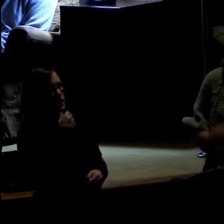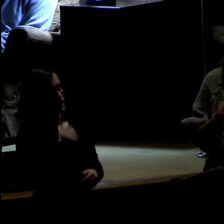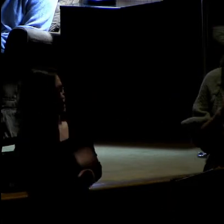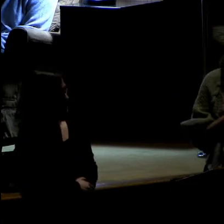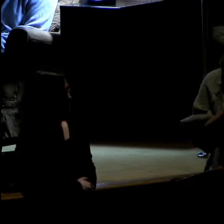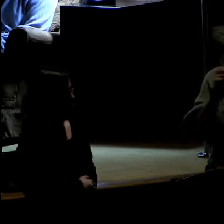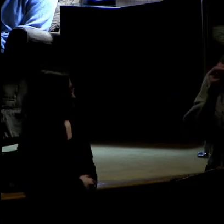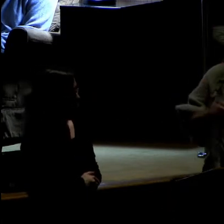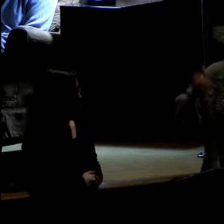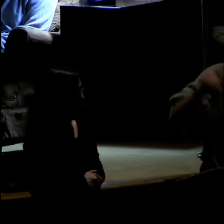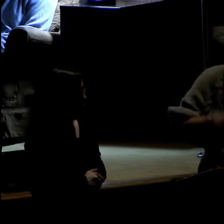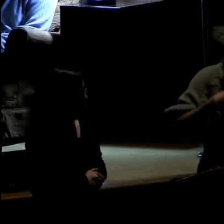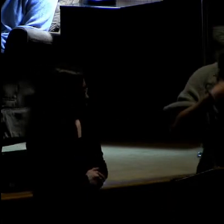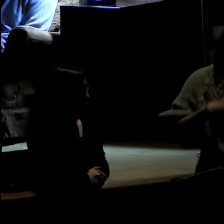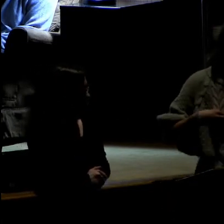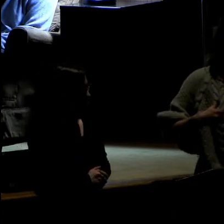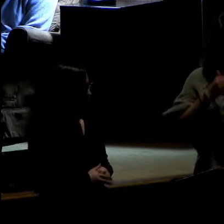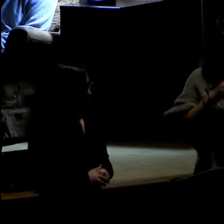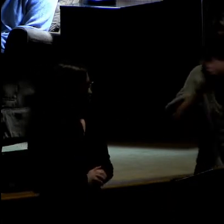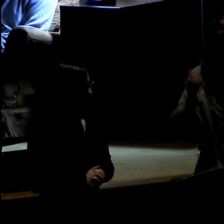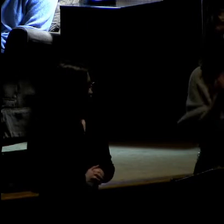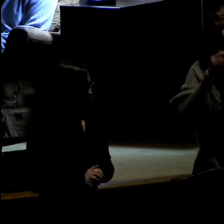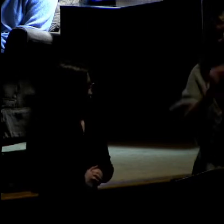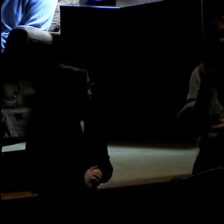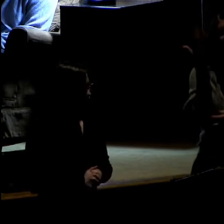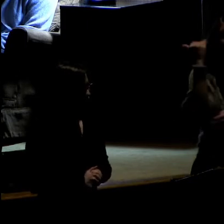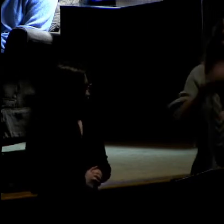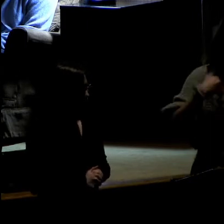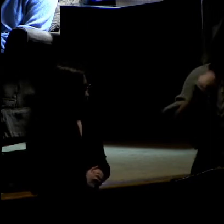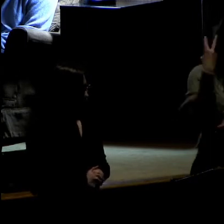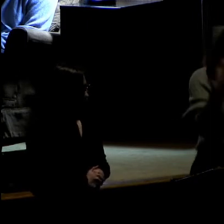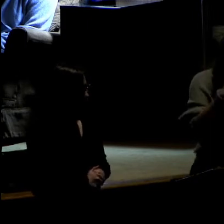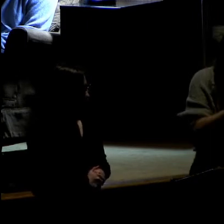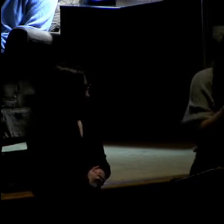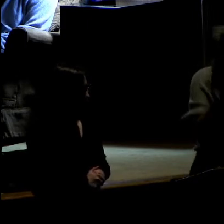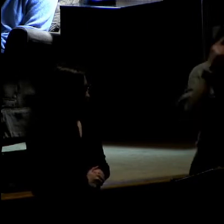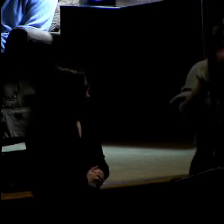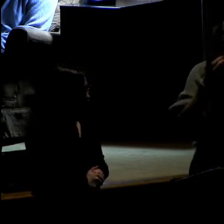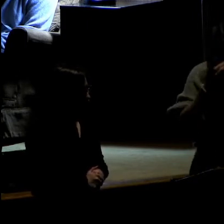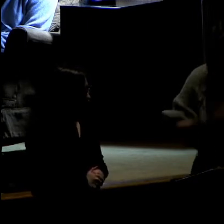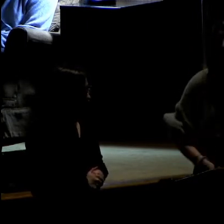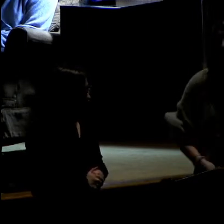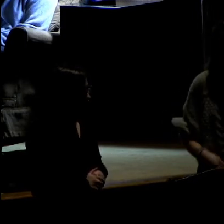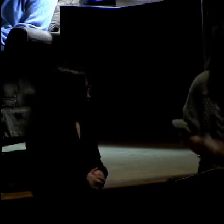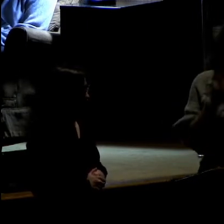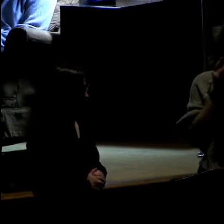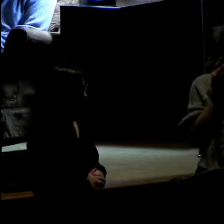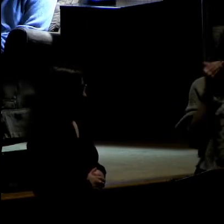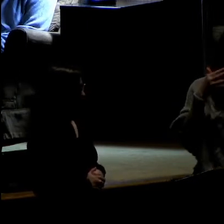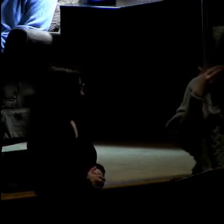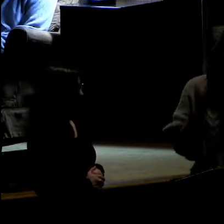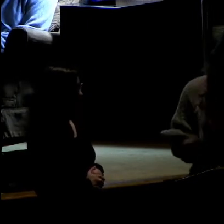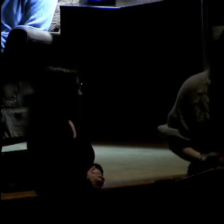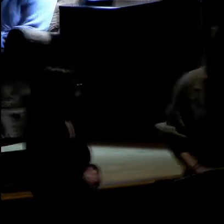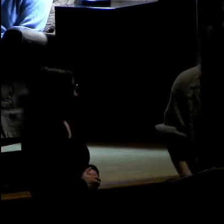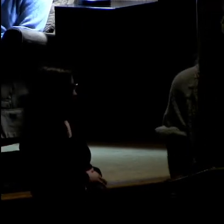wish I lived next door with Johnny. Last night, he had 2 whole hamburgers for supper. That sounds so good.